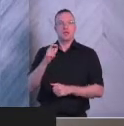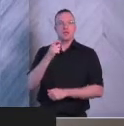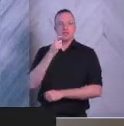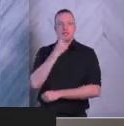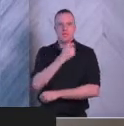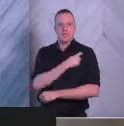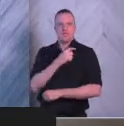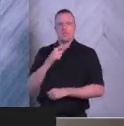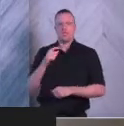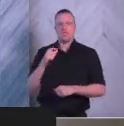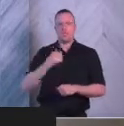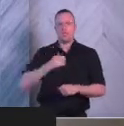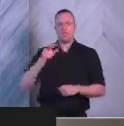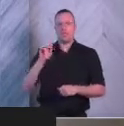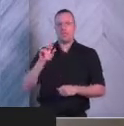words.